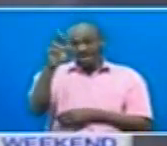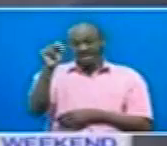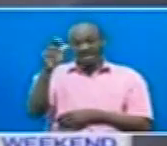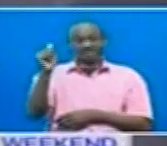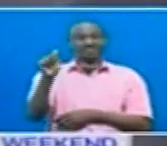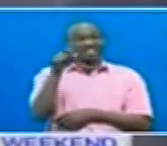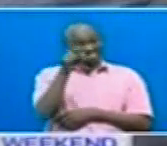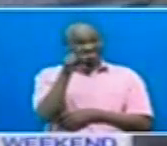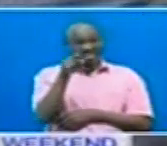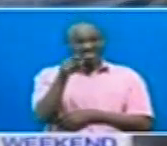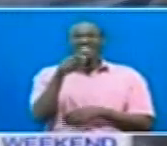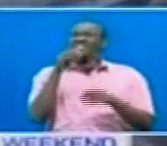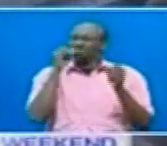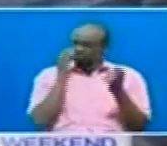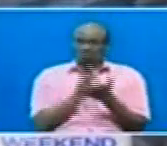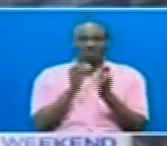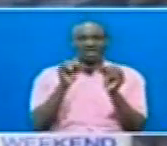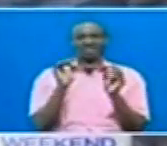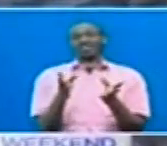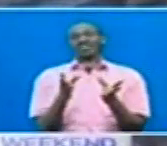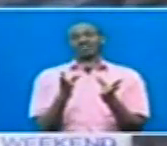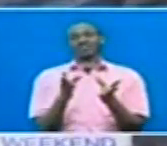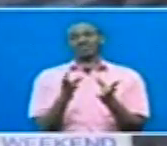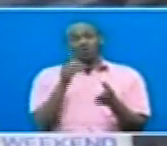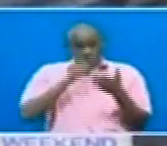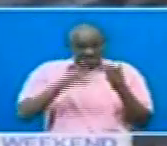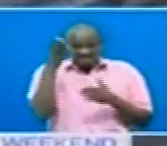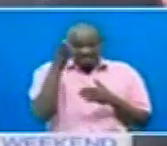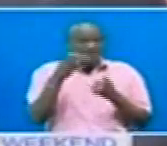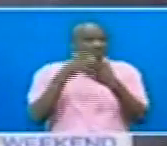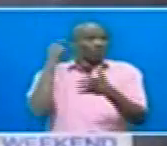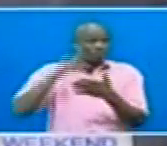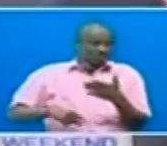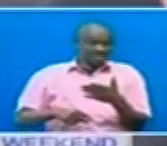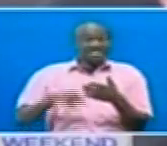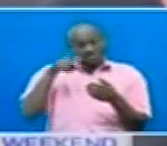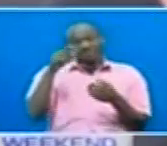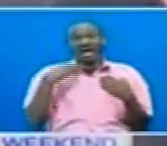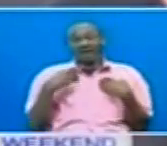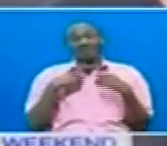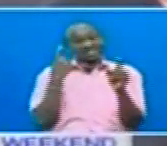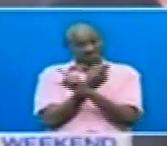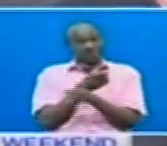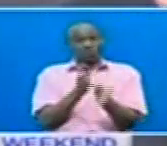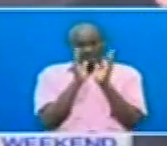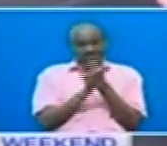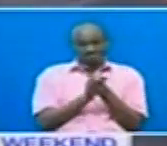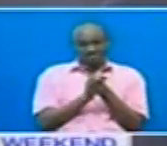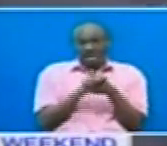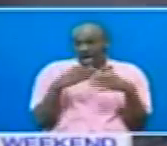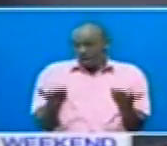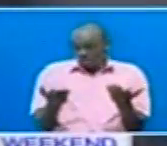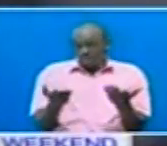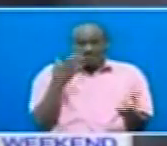Reserve. Nothing can be further from the truth. What was there before was a manual system where